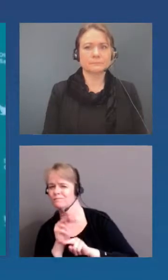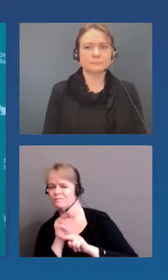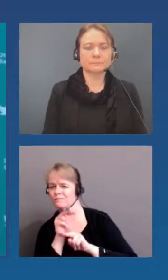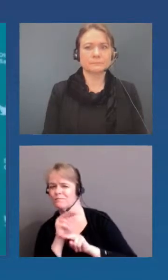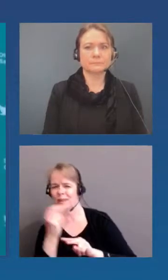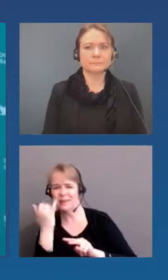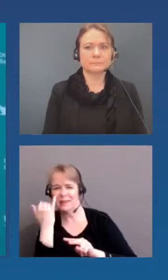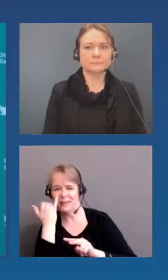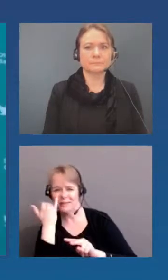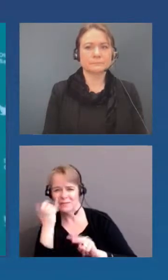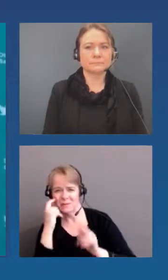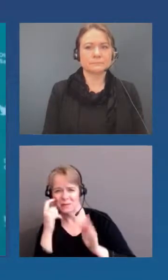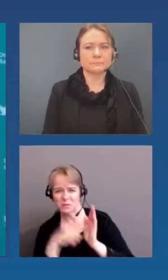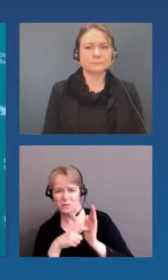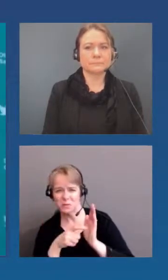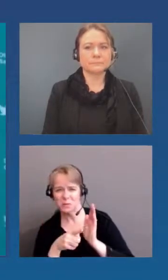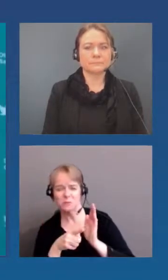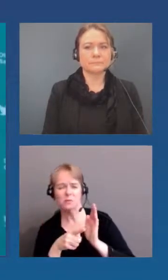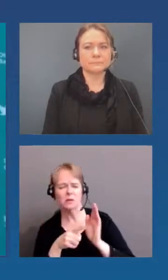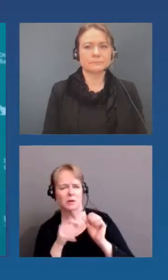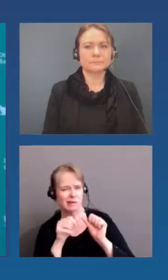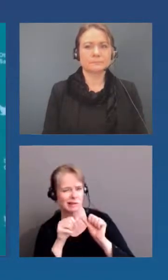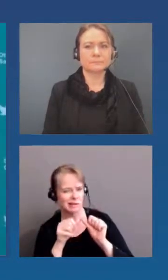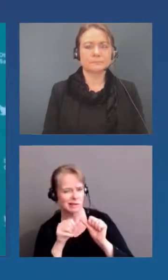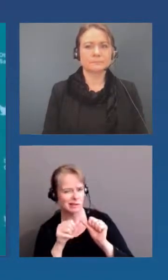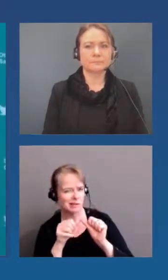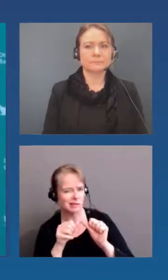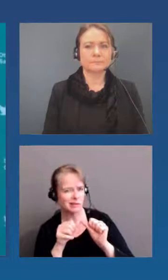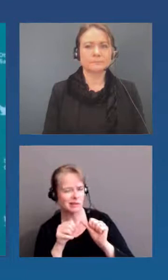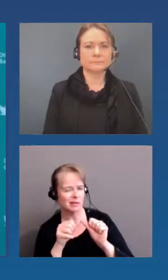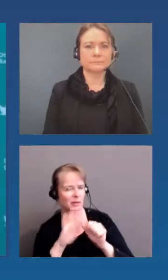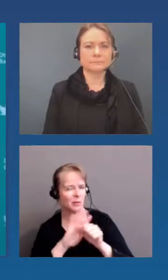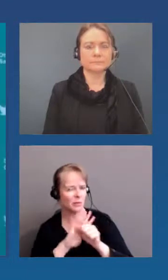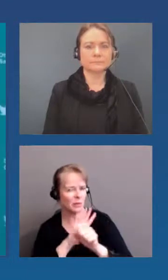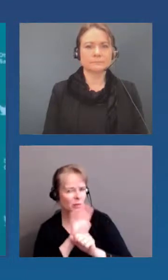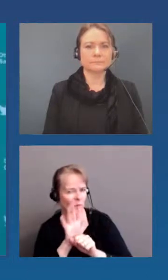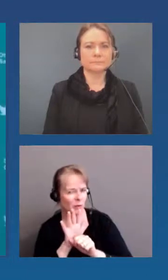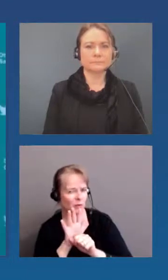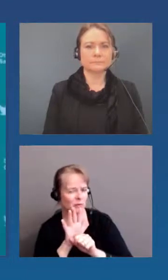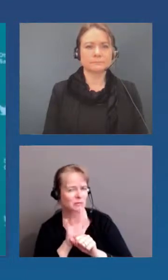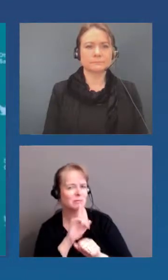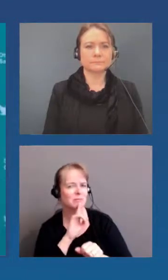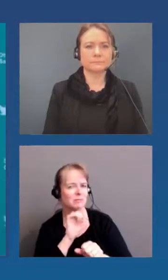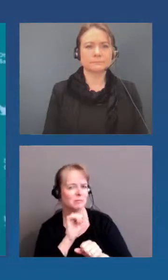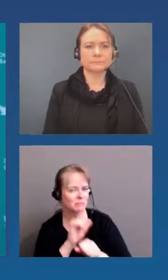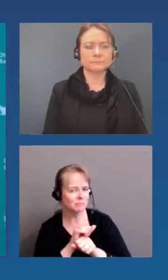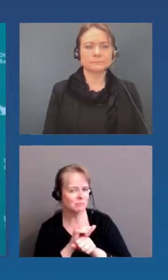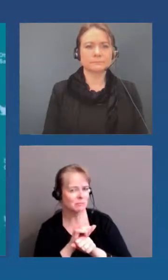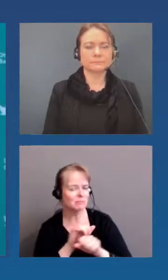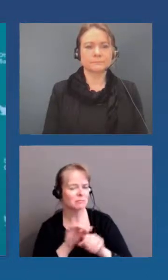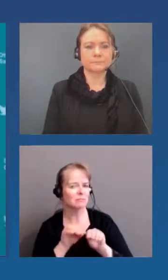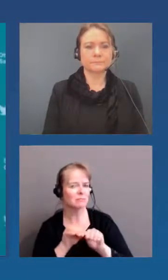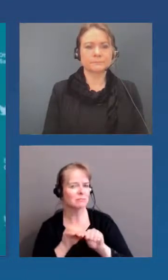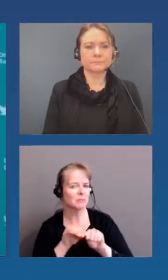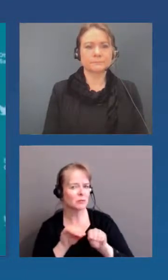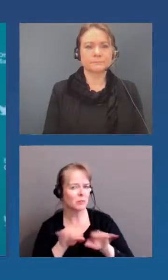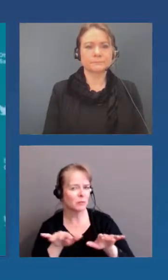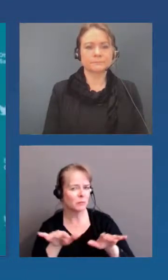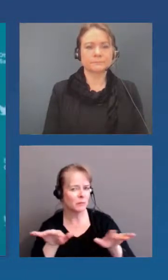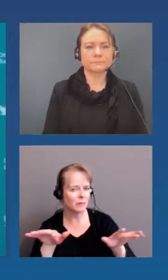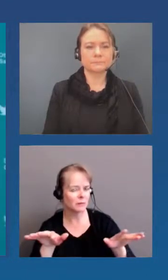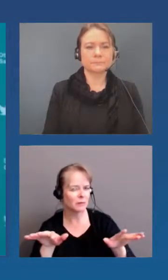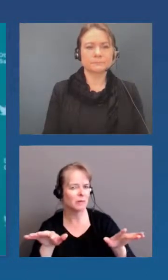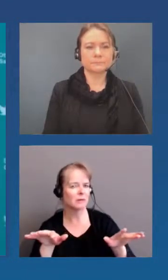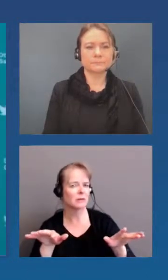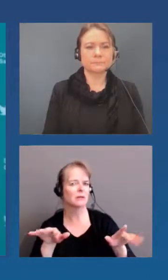the situation where COVID is being transmitted and we see the